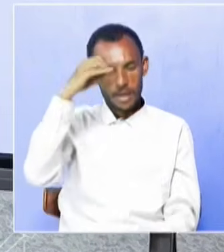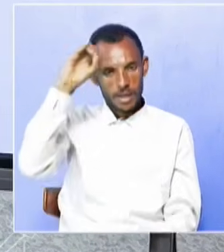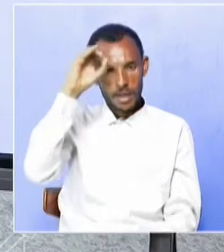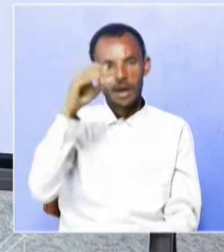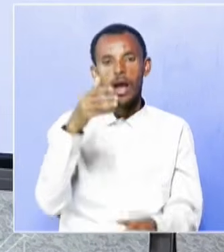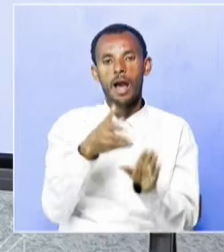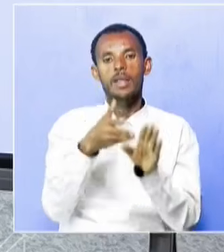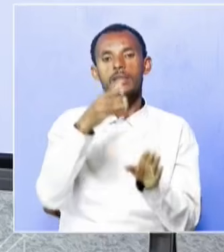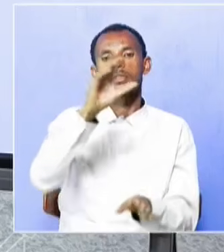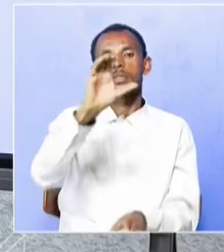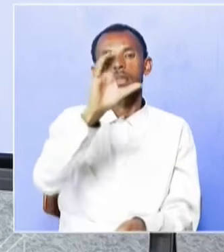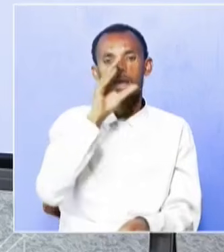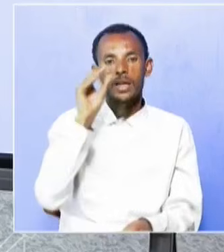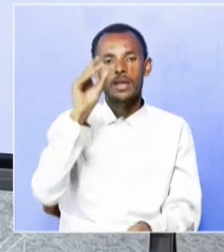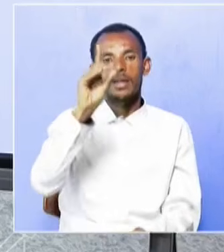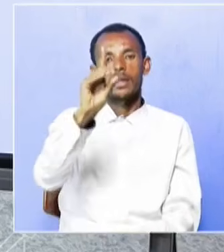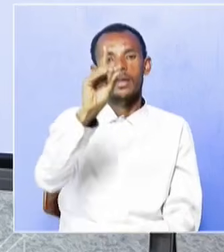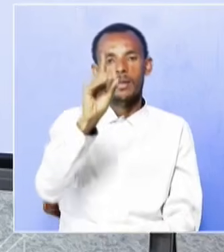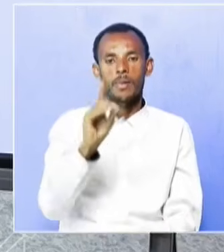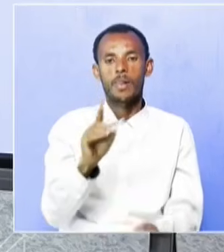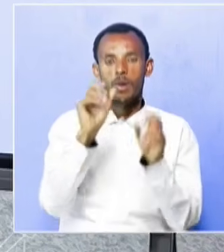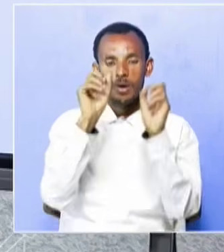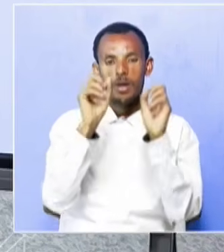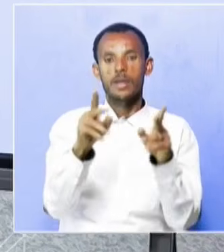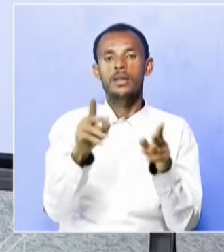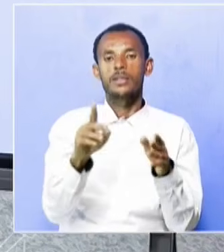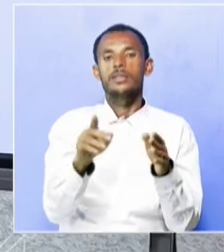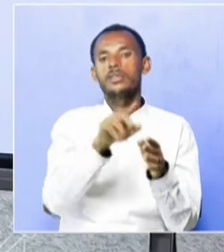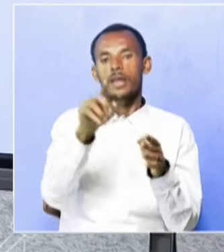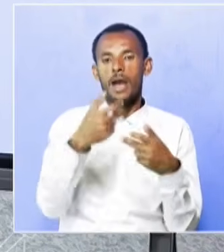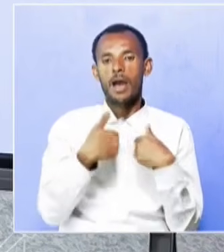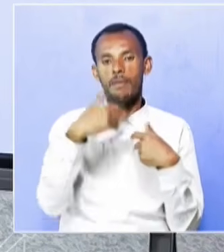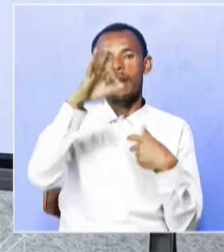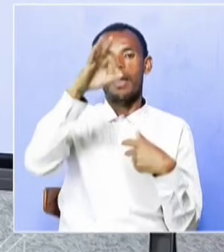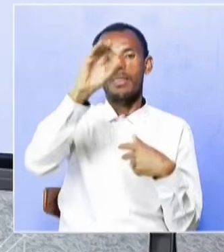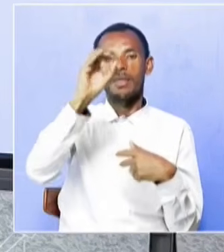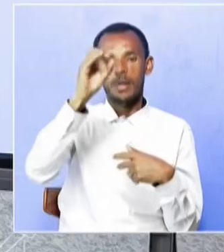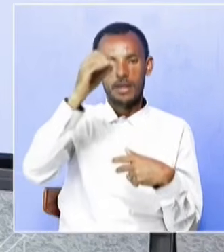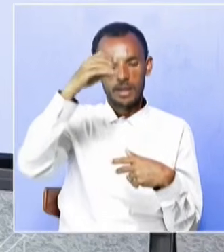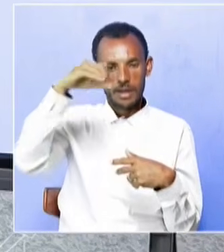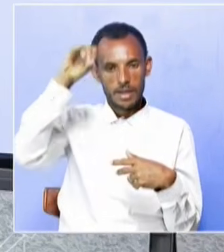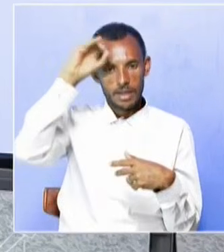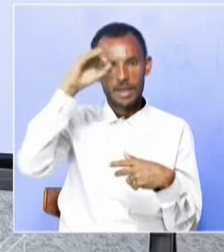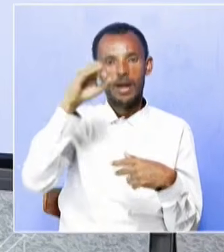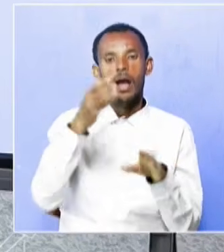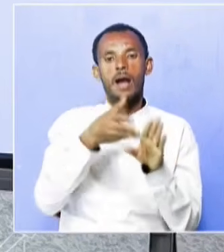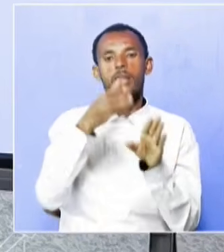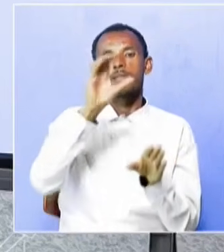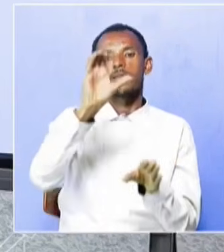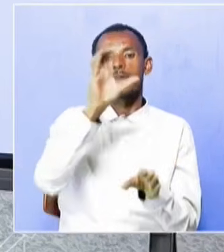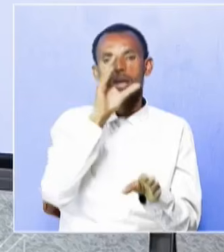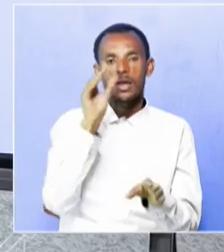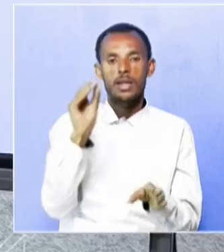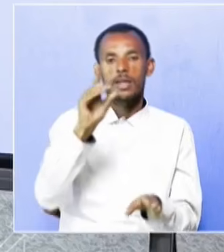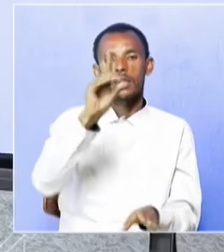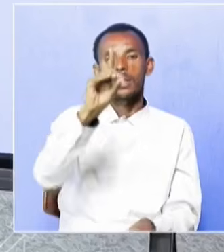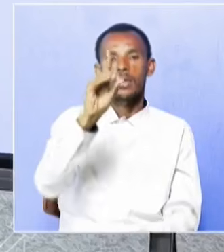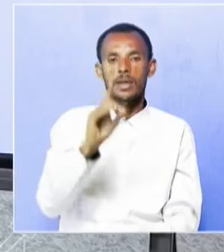D. Okay, they have 90 degrees at C and